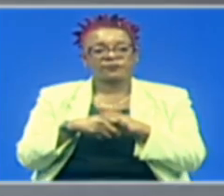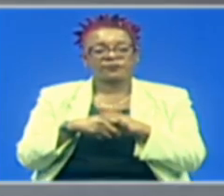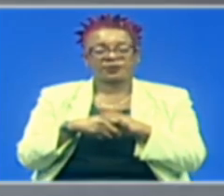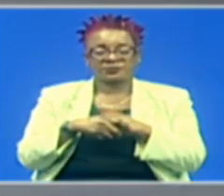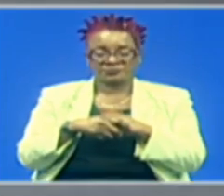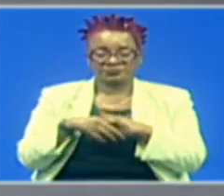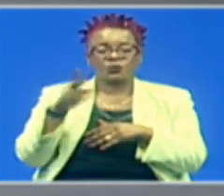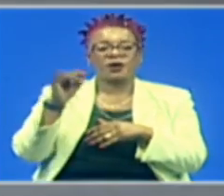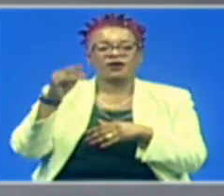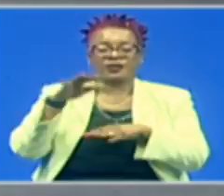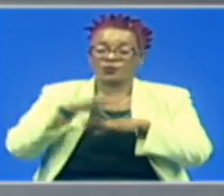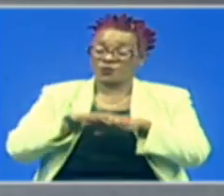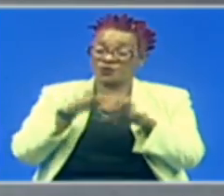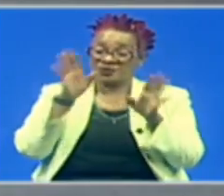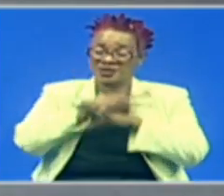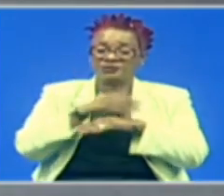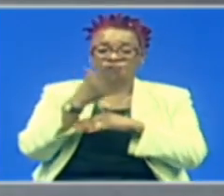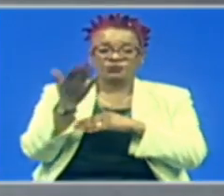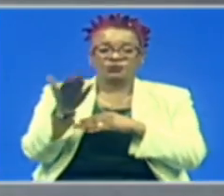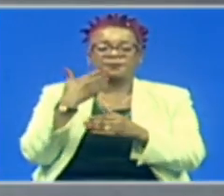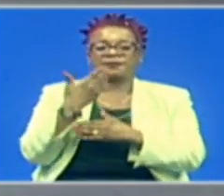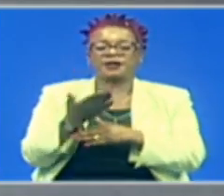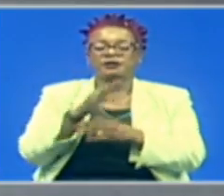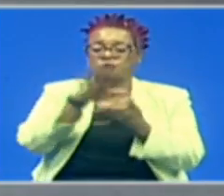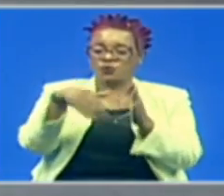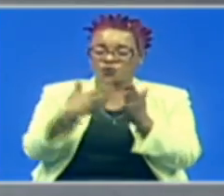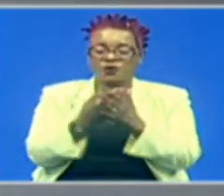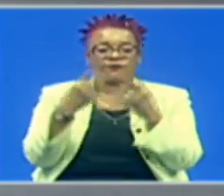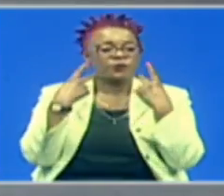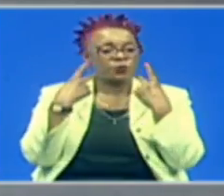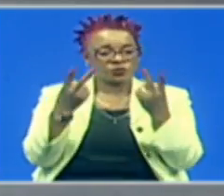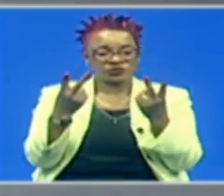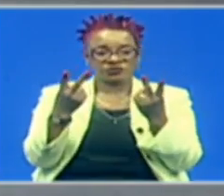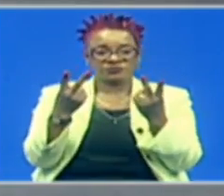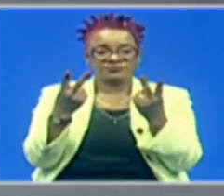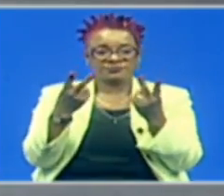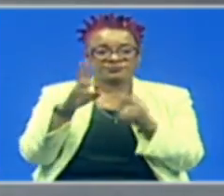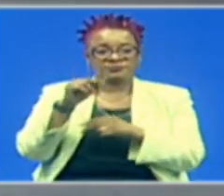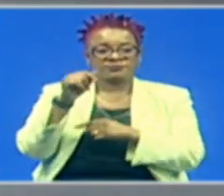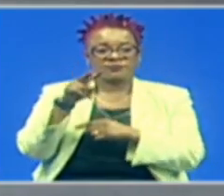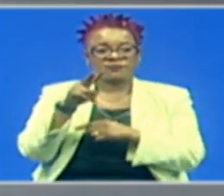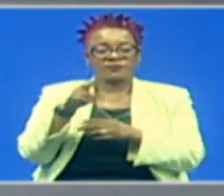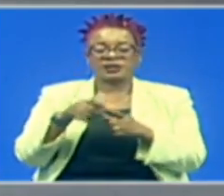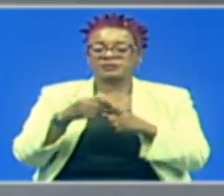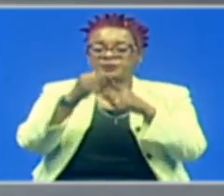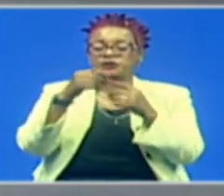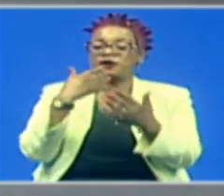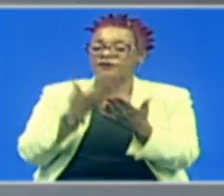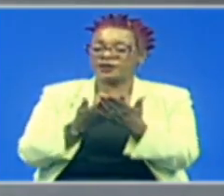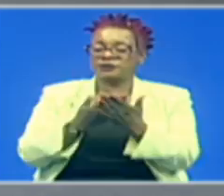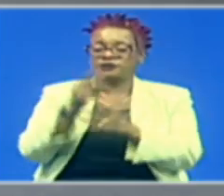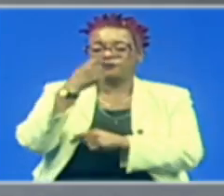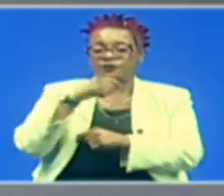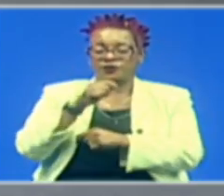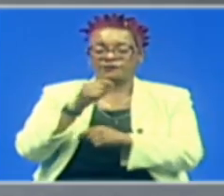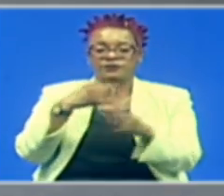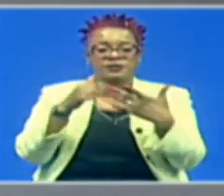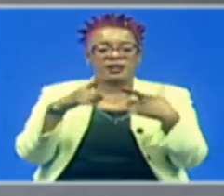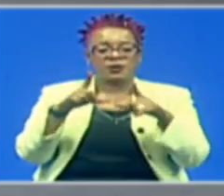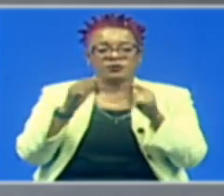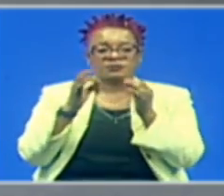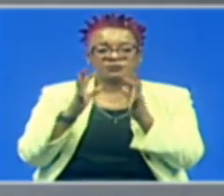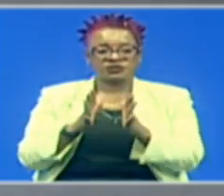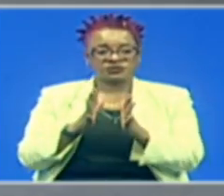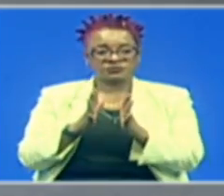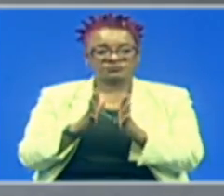the Kira. Good night to you too. And thanks to all of you for watching. It's been a pleasure. Thanks to Flora Artiano for the sign language